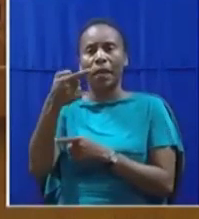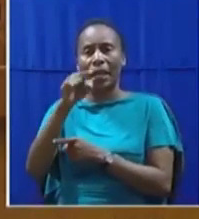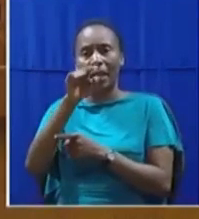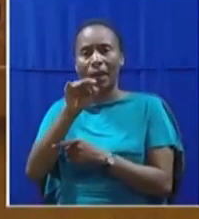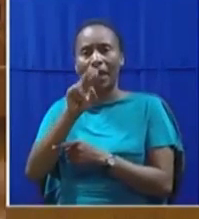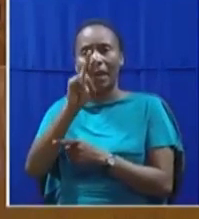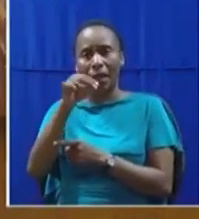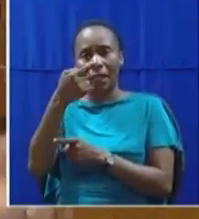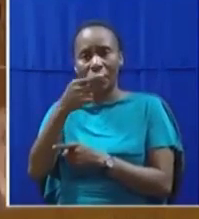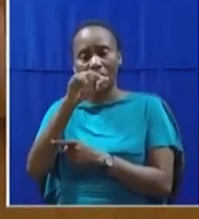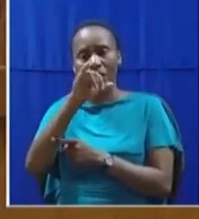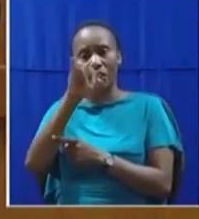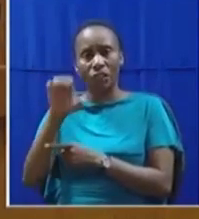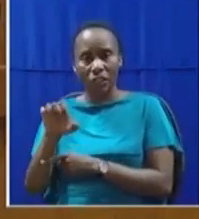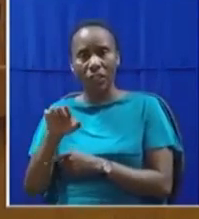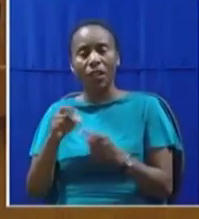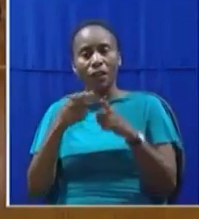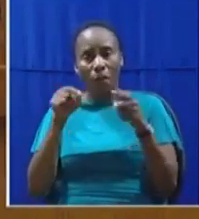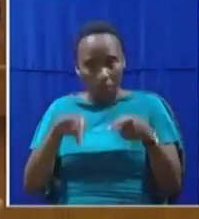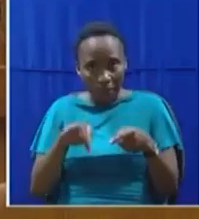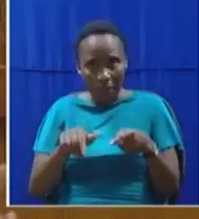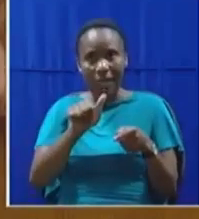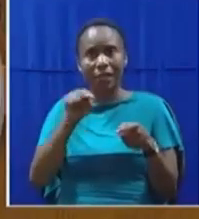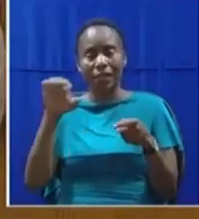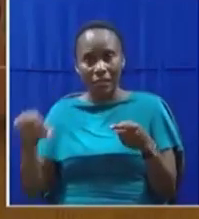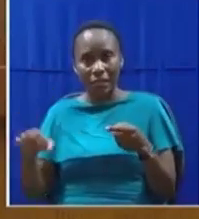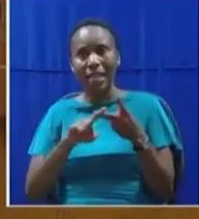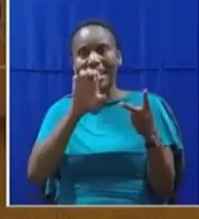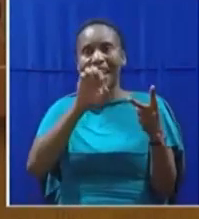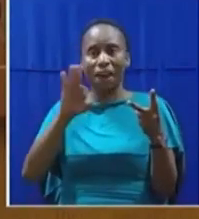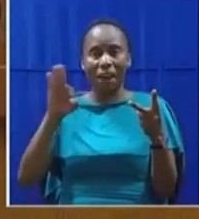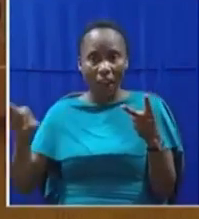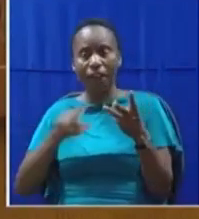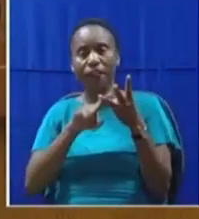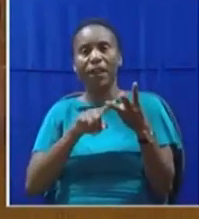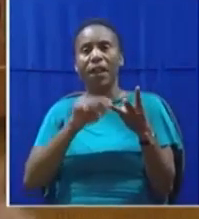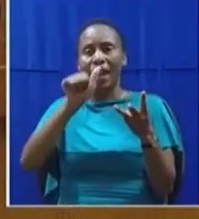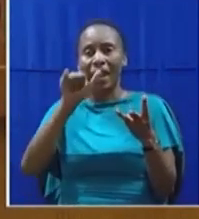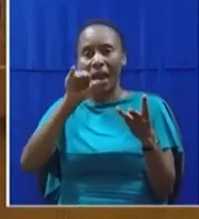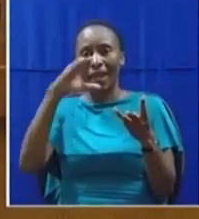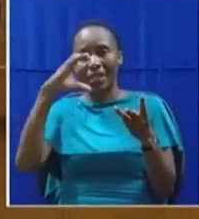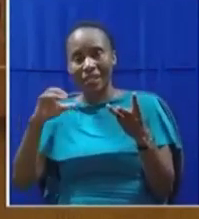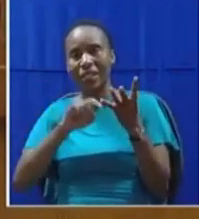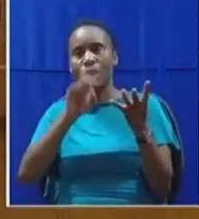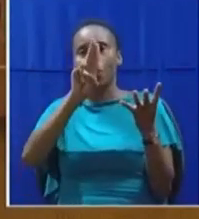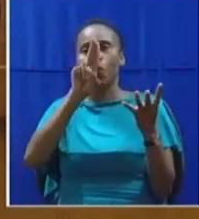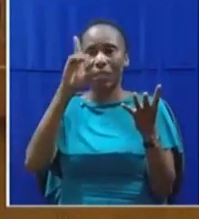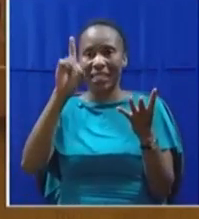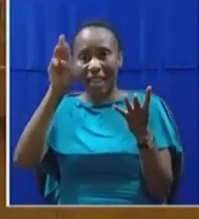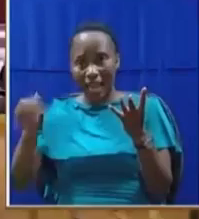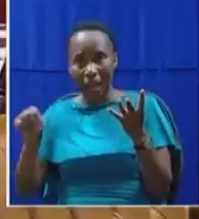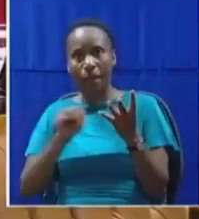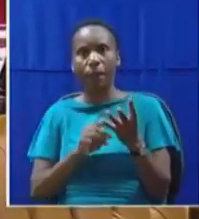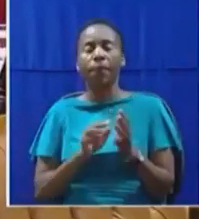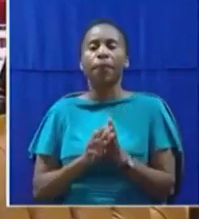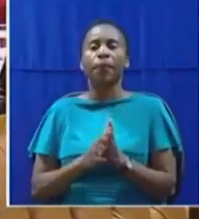from the ANC. COPE, EFF, AIC, UDM, and even the Premier of